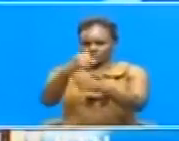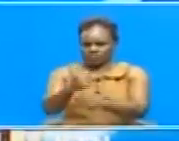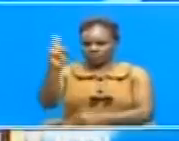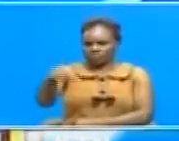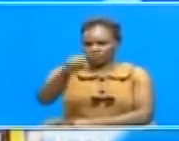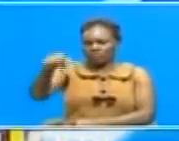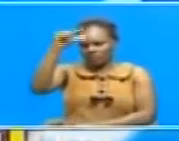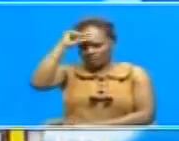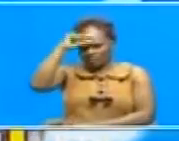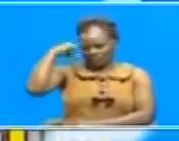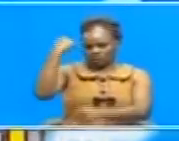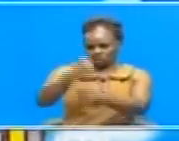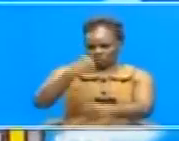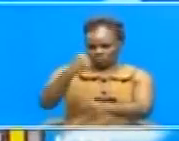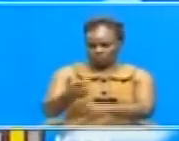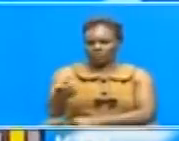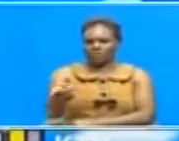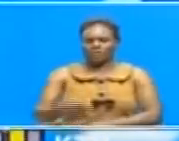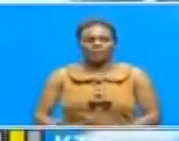the government in the crackdown.